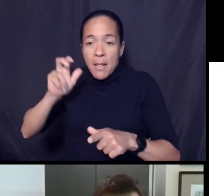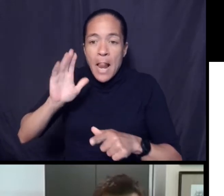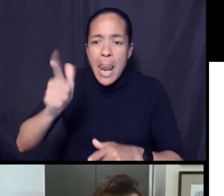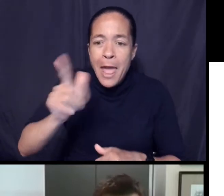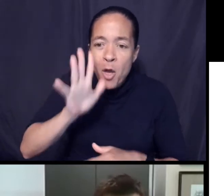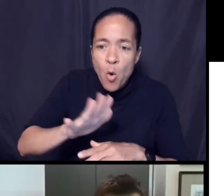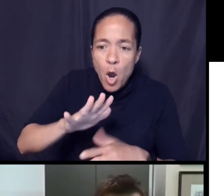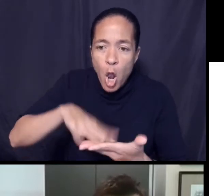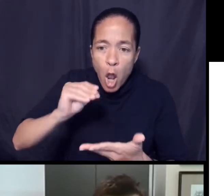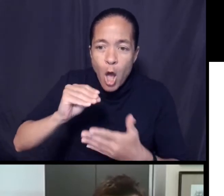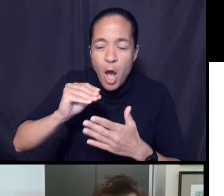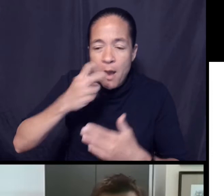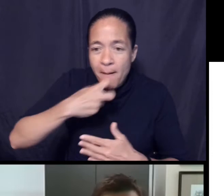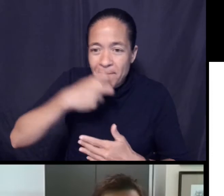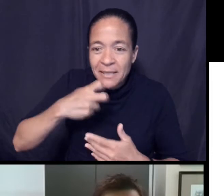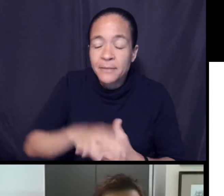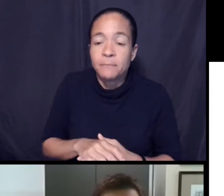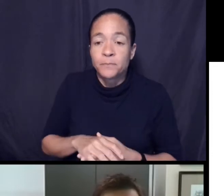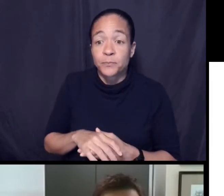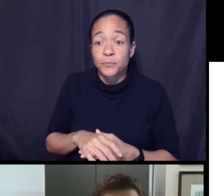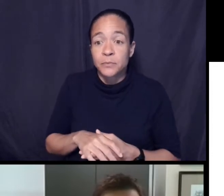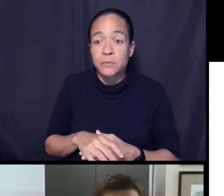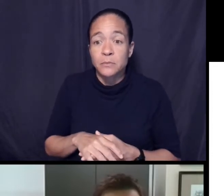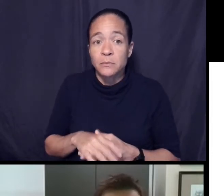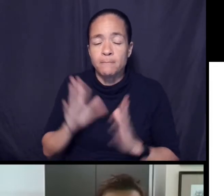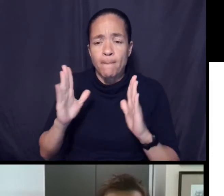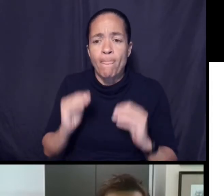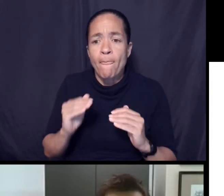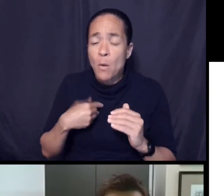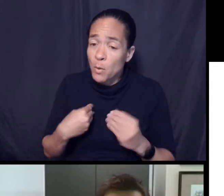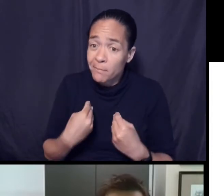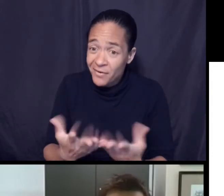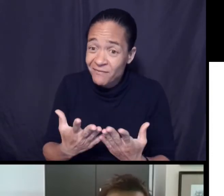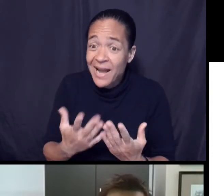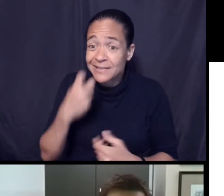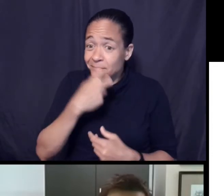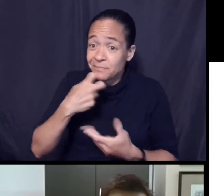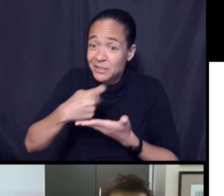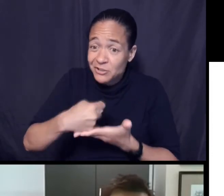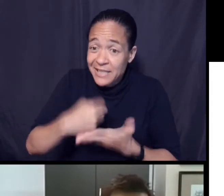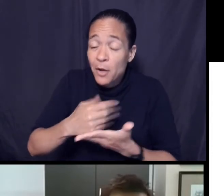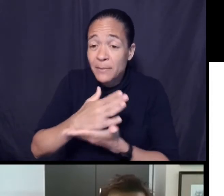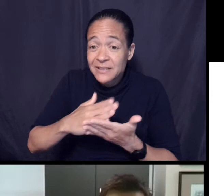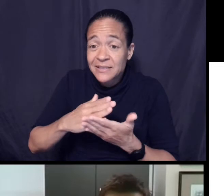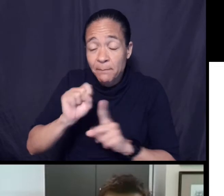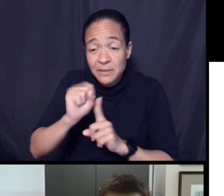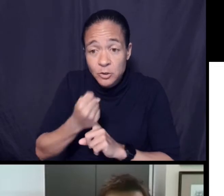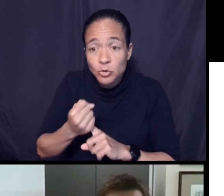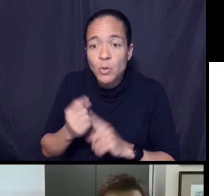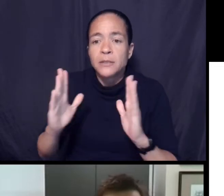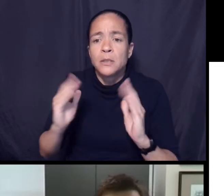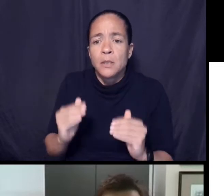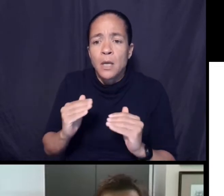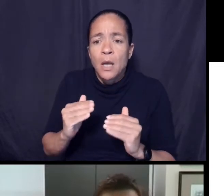speak and communicate. We can provide speech therapy for children who are identified. In some situations, we can give medicine